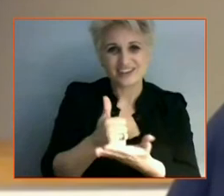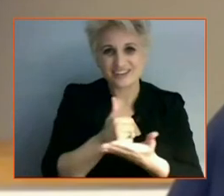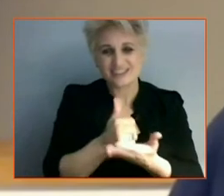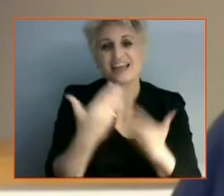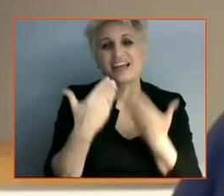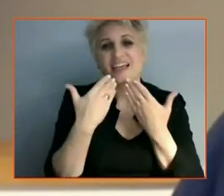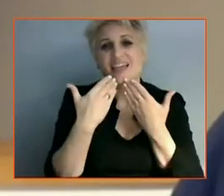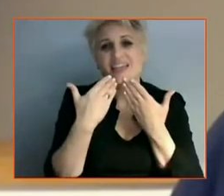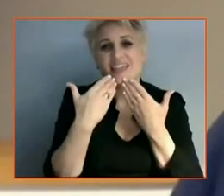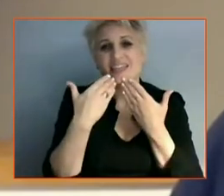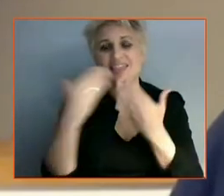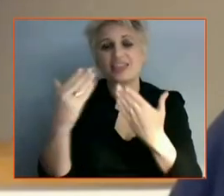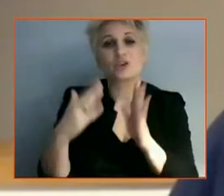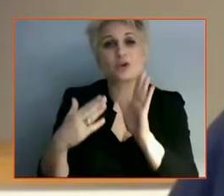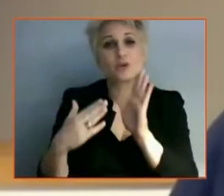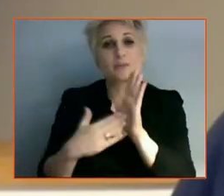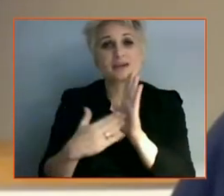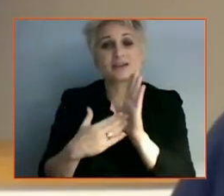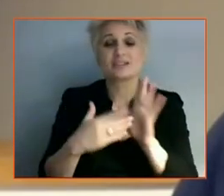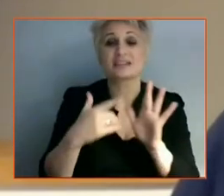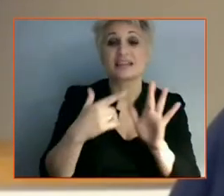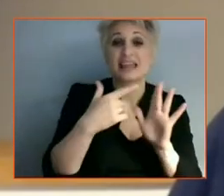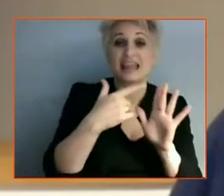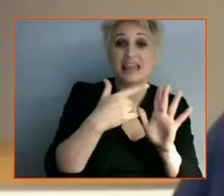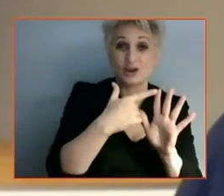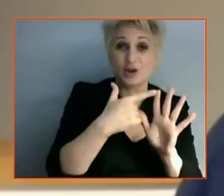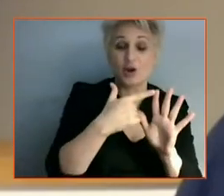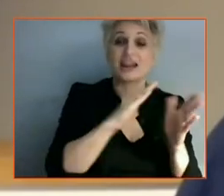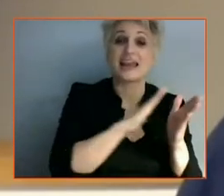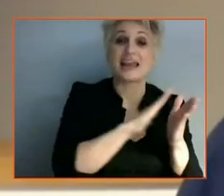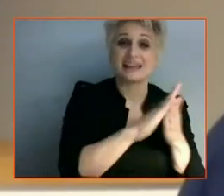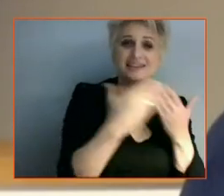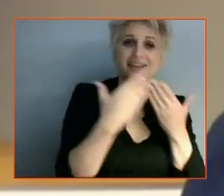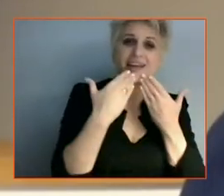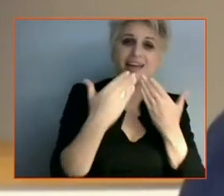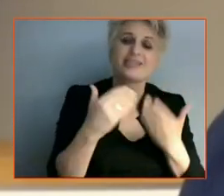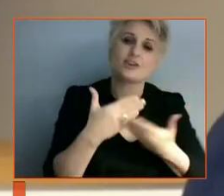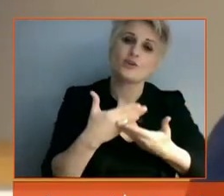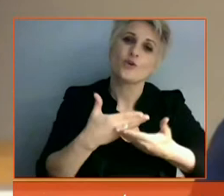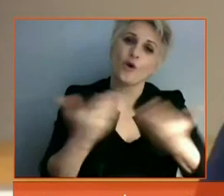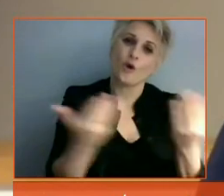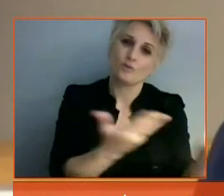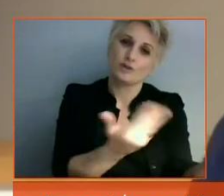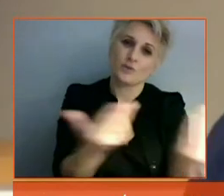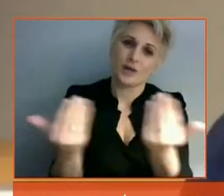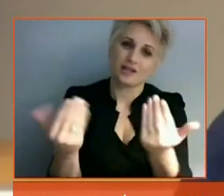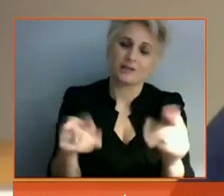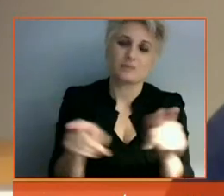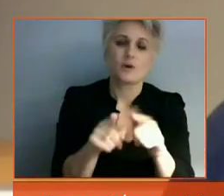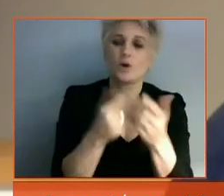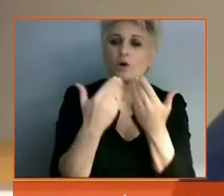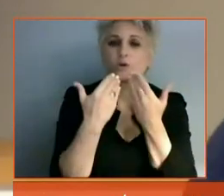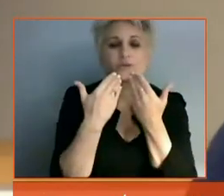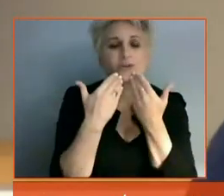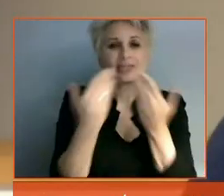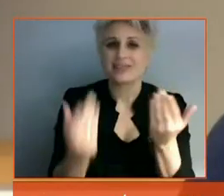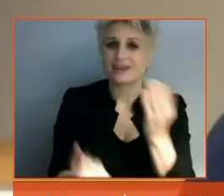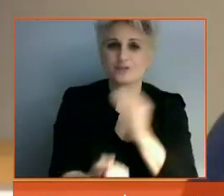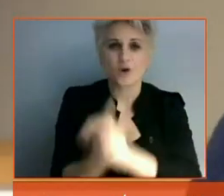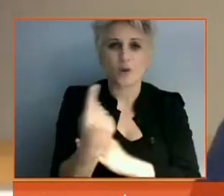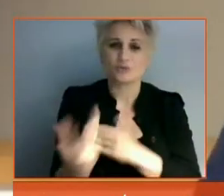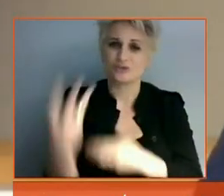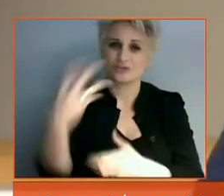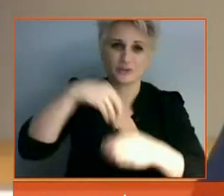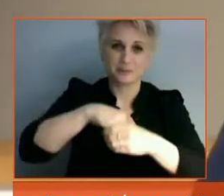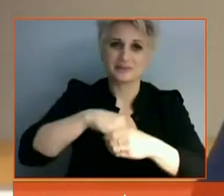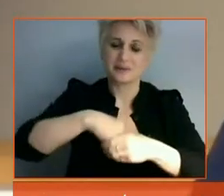Heta, thank you for your opening remarks. You're welcome. Look, thank you for the opportunity to participate this evening.